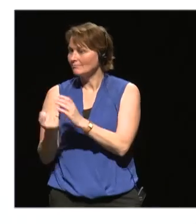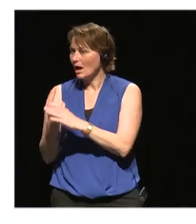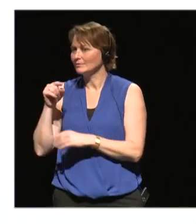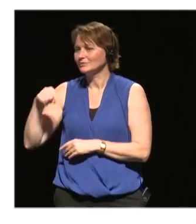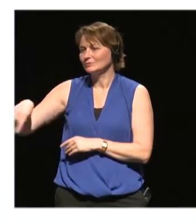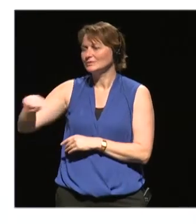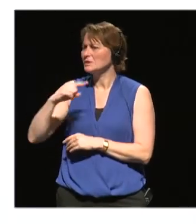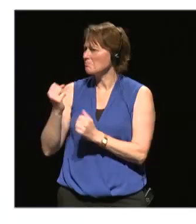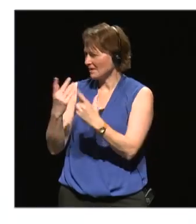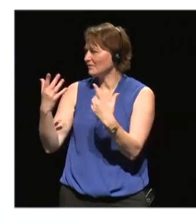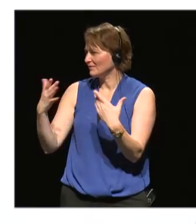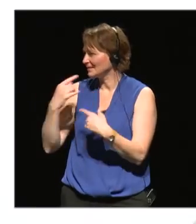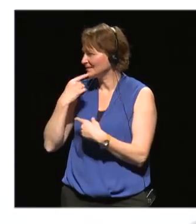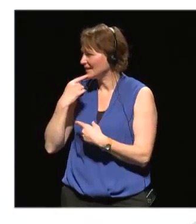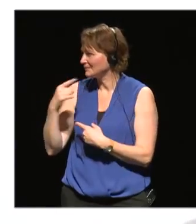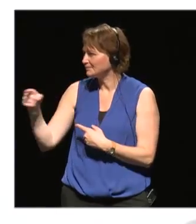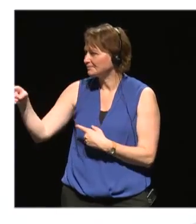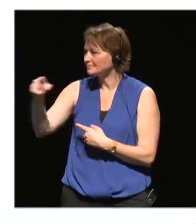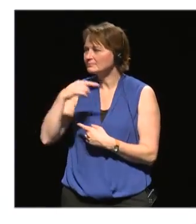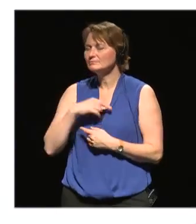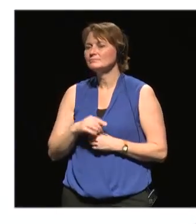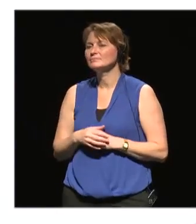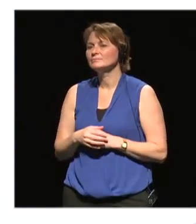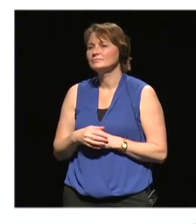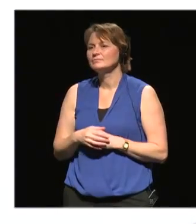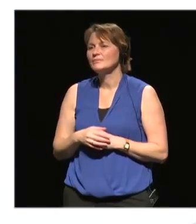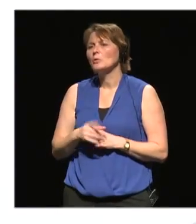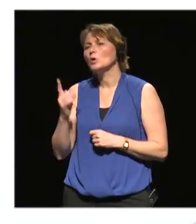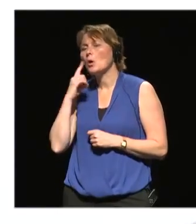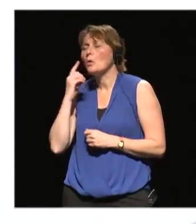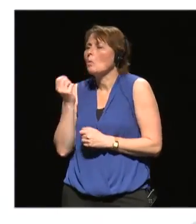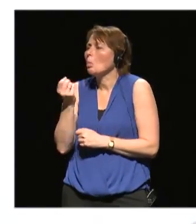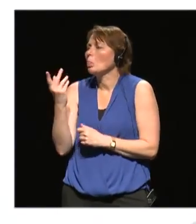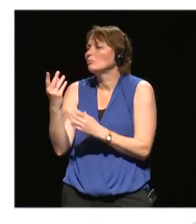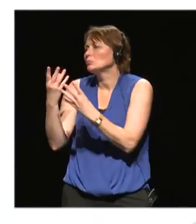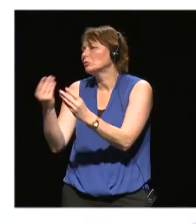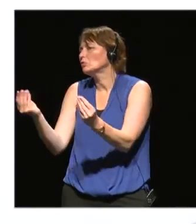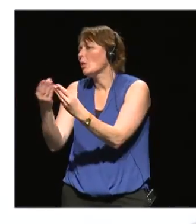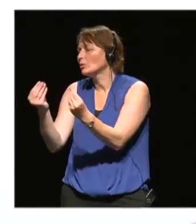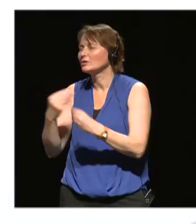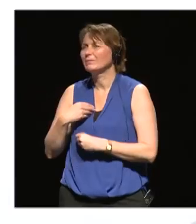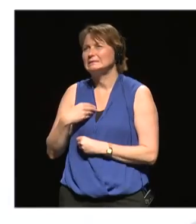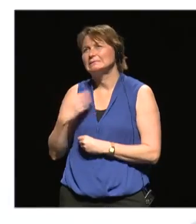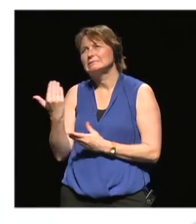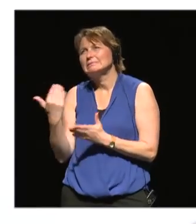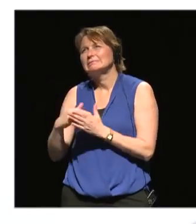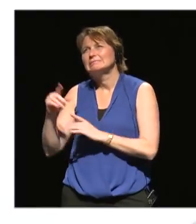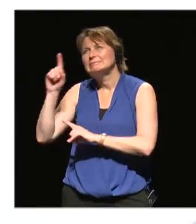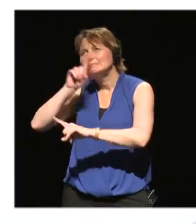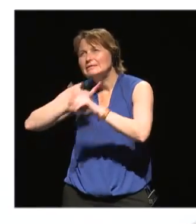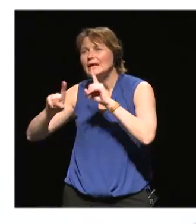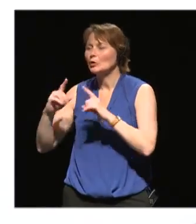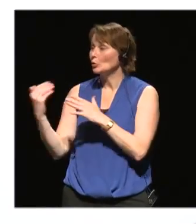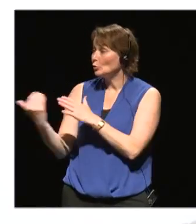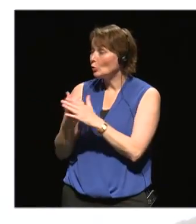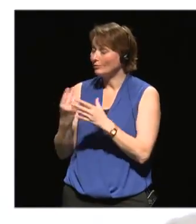think about not just some solutions, but rather rethinking about a new economic